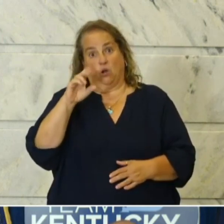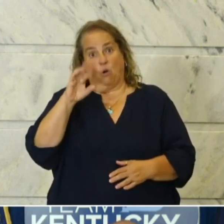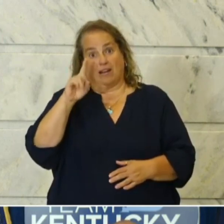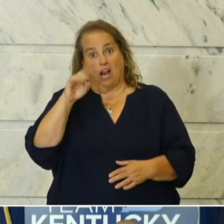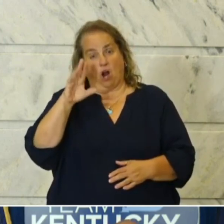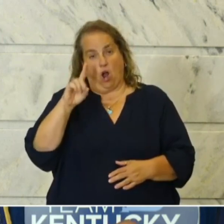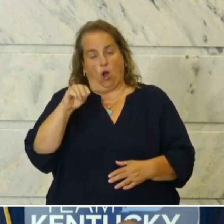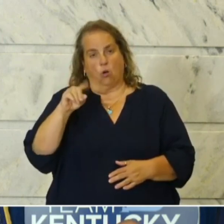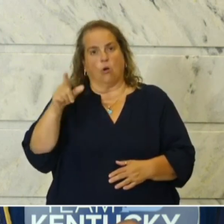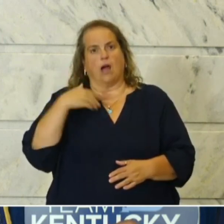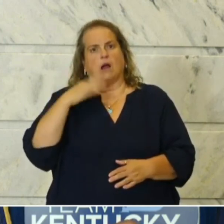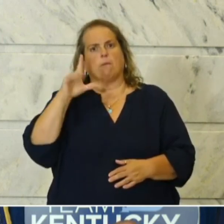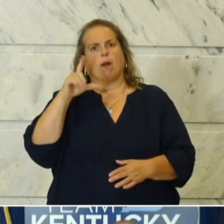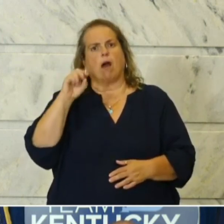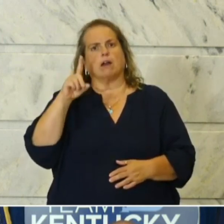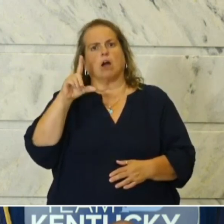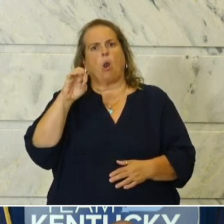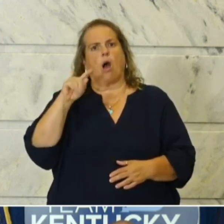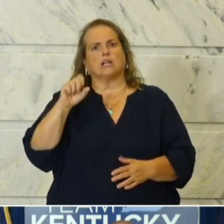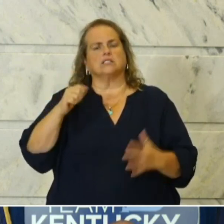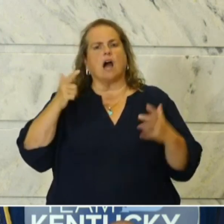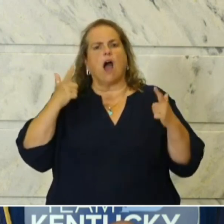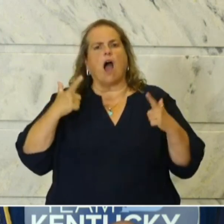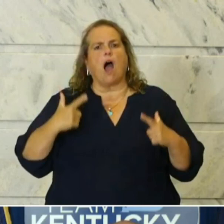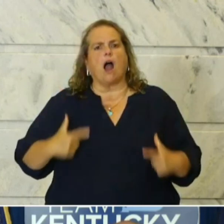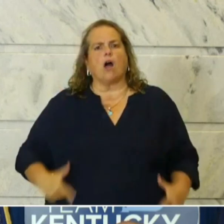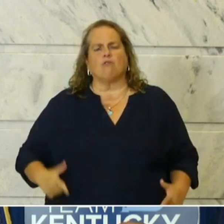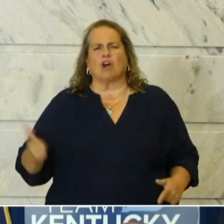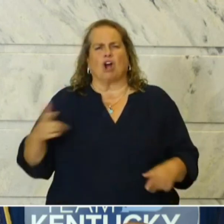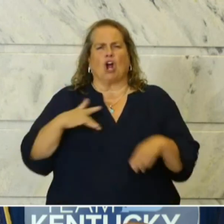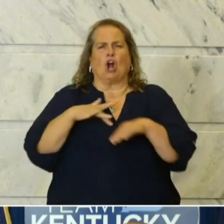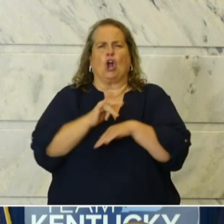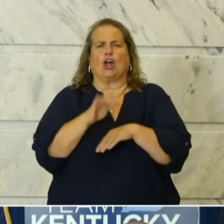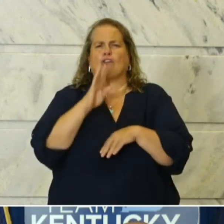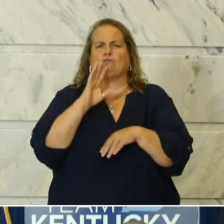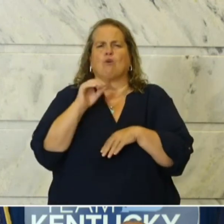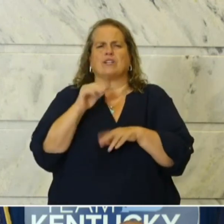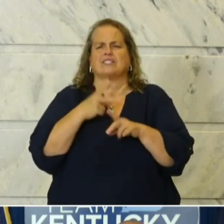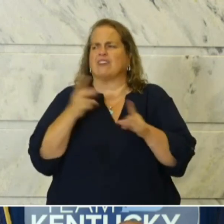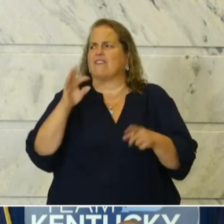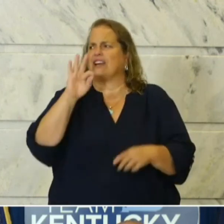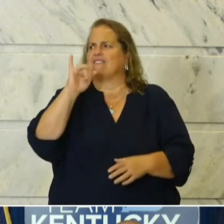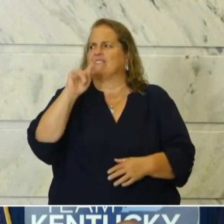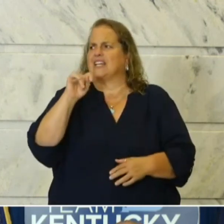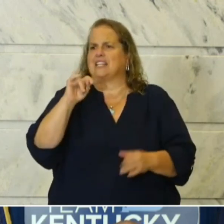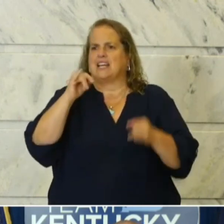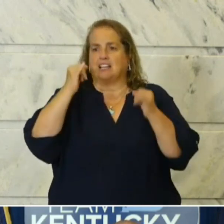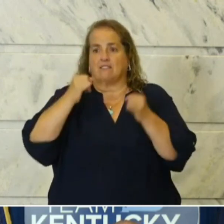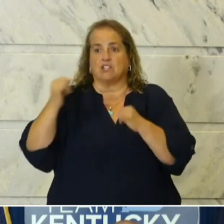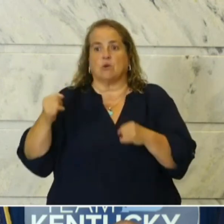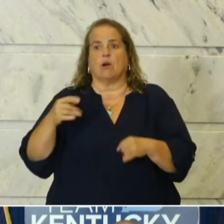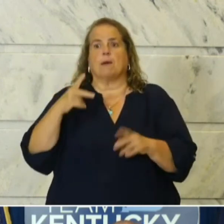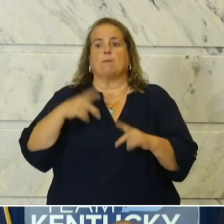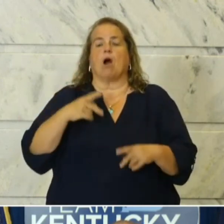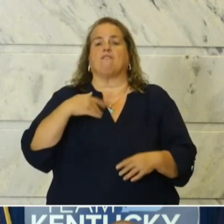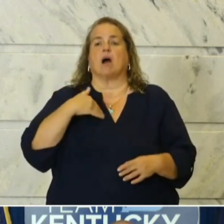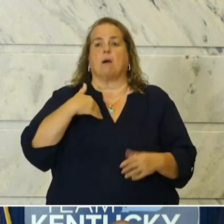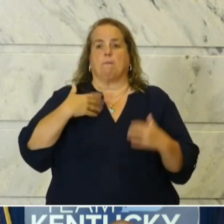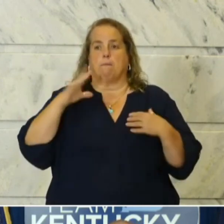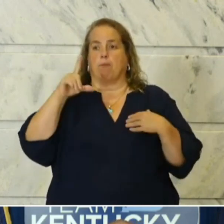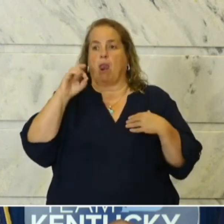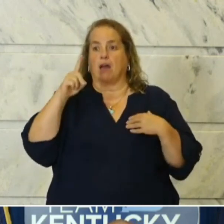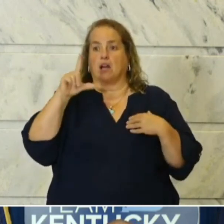life. An incredibly fit-looking individual in his early 40s. We've had people with blood clots in their lungs. We've had people who've had